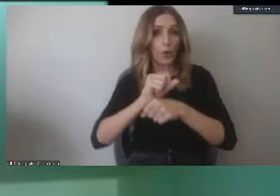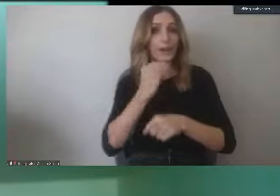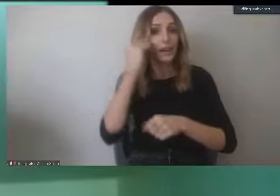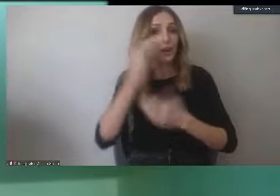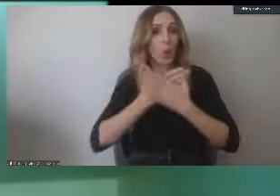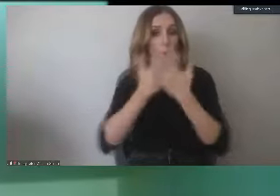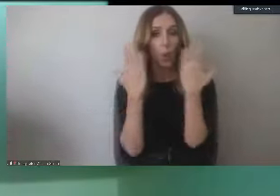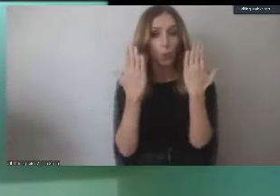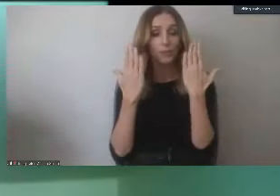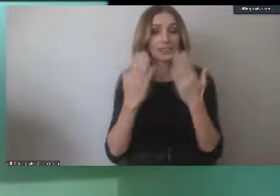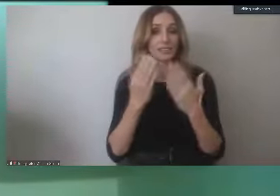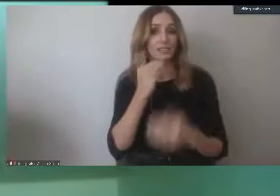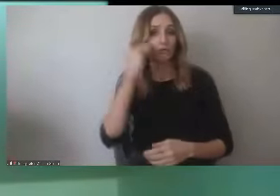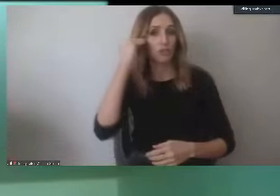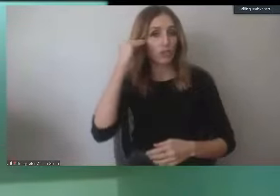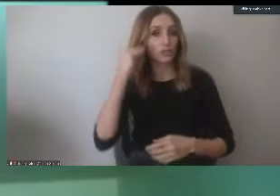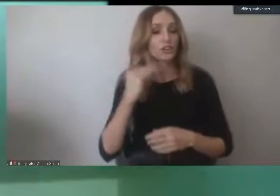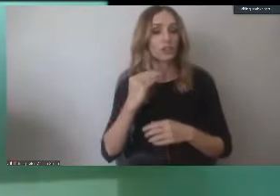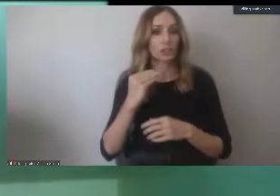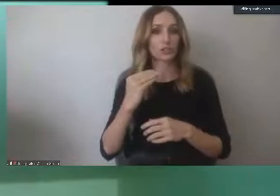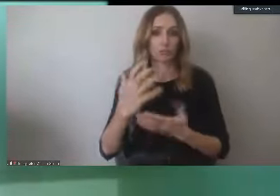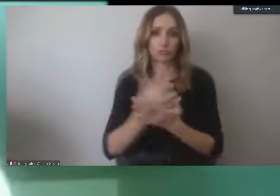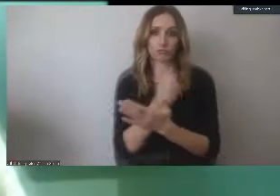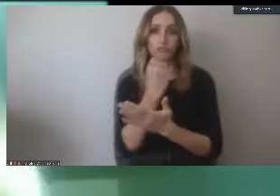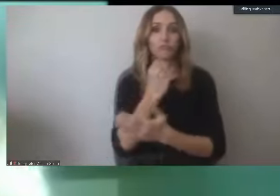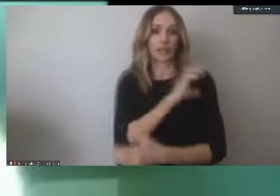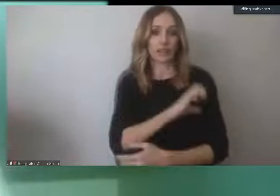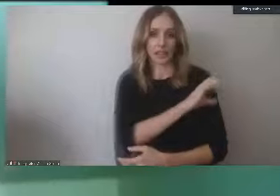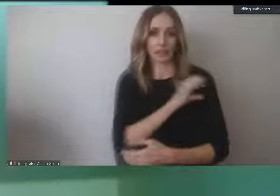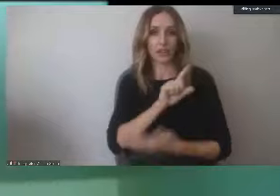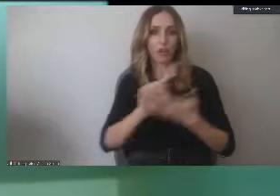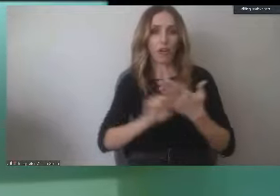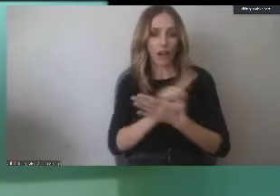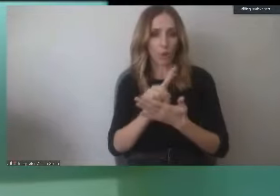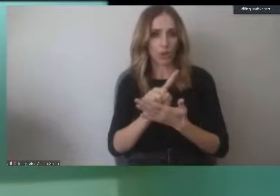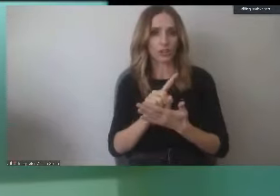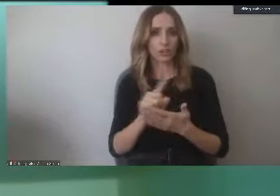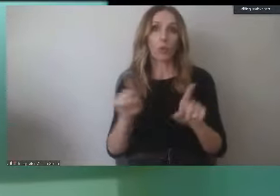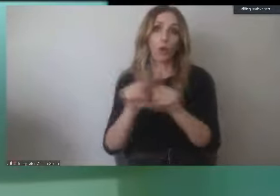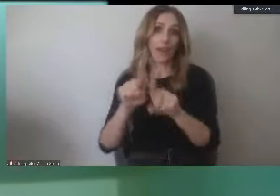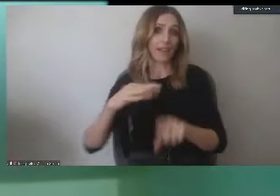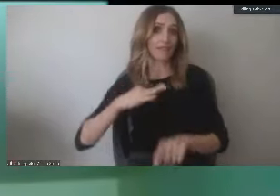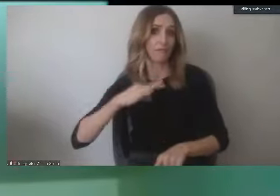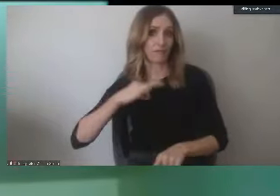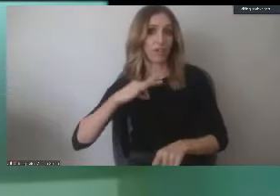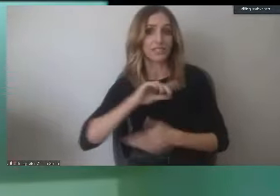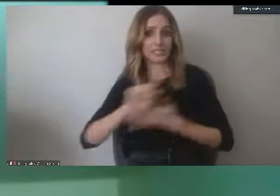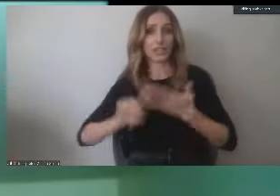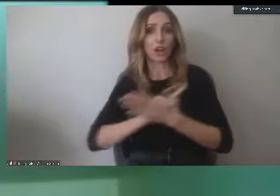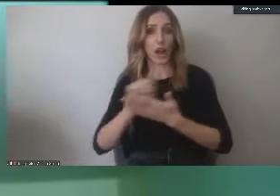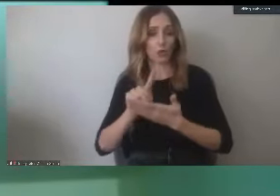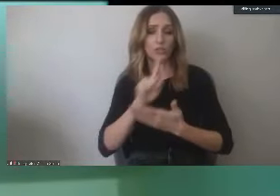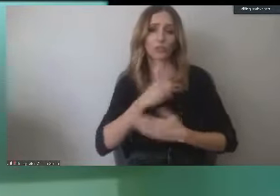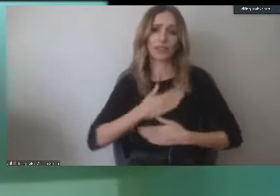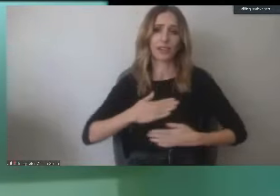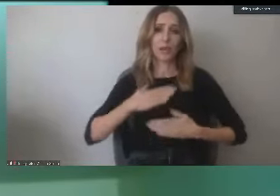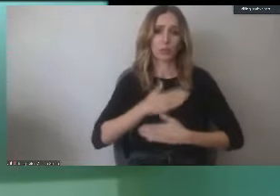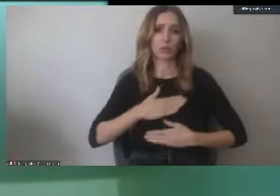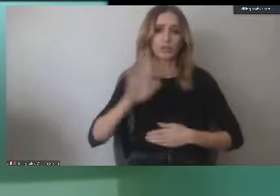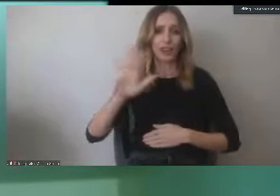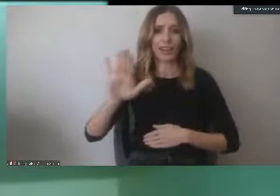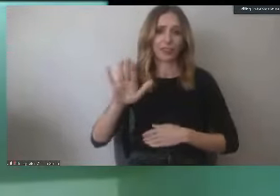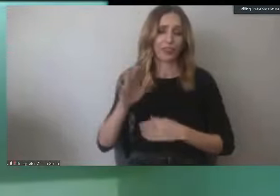mental health clinicals. And, again, we're, as volunteers, and we're very appreciative for those efforts as well. Thank you.